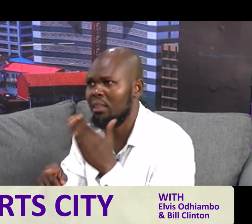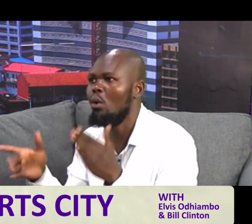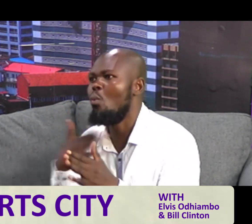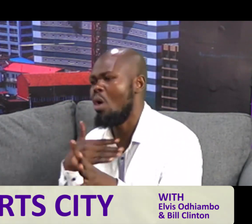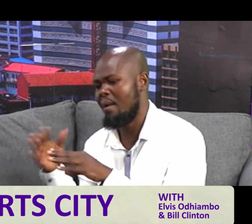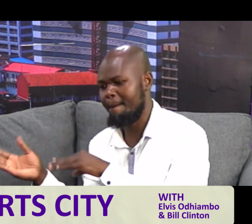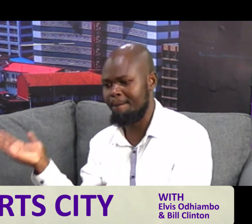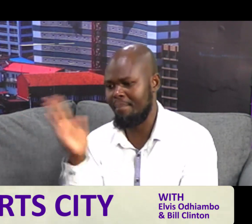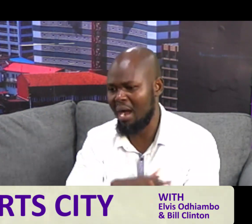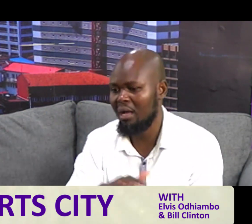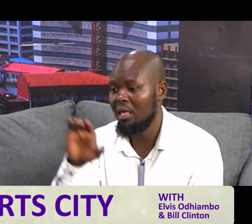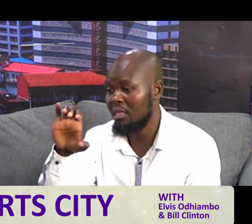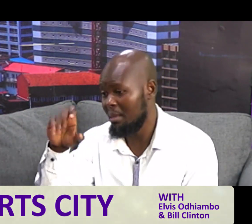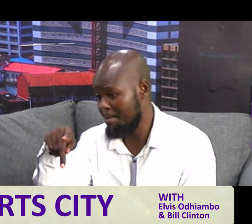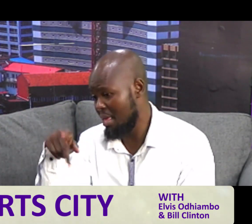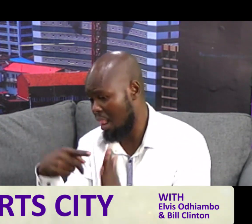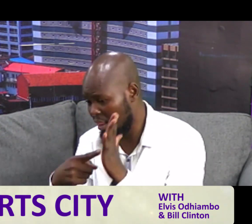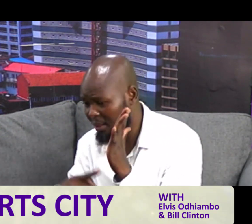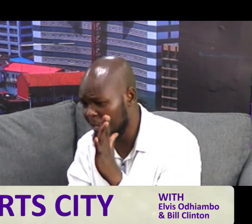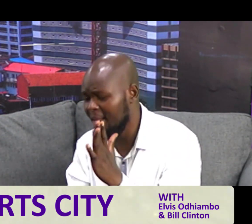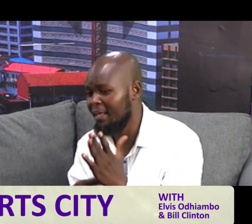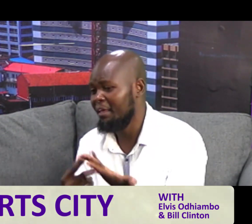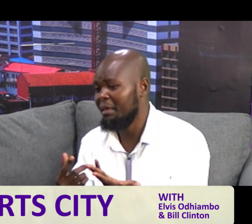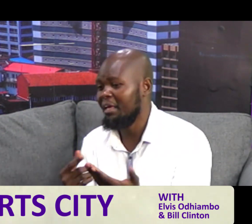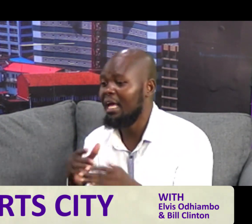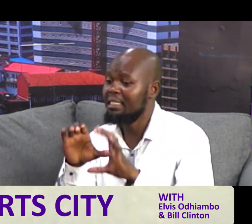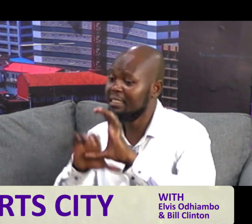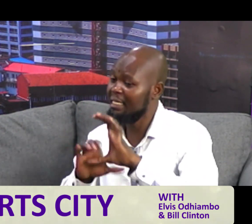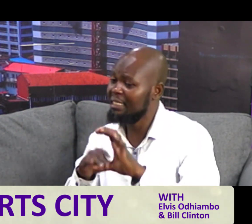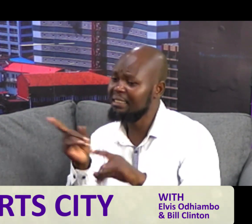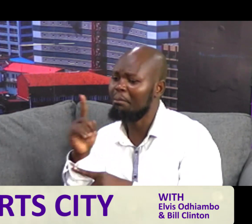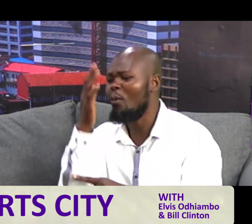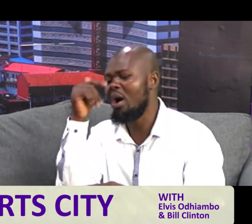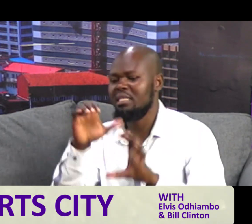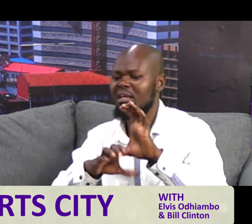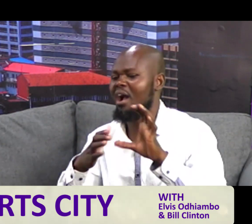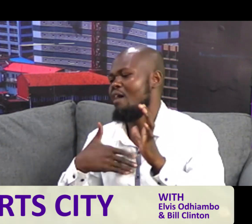when it comes to Edison here, when he blocked his